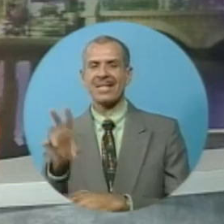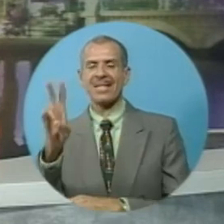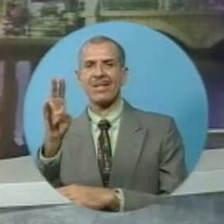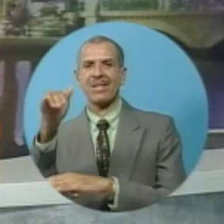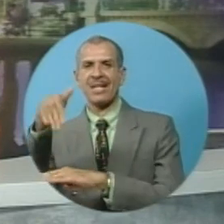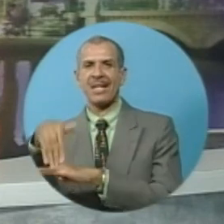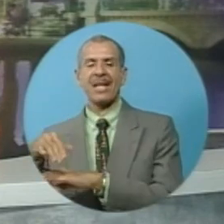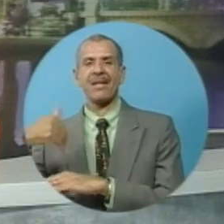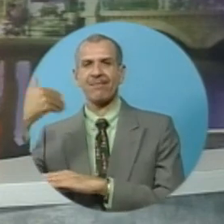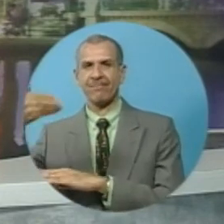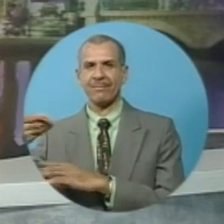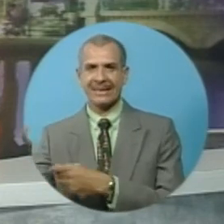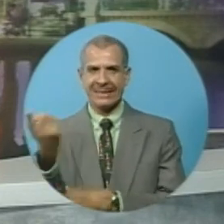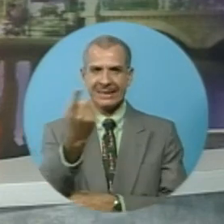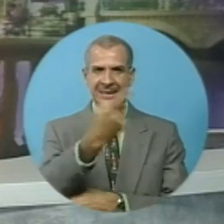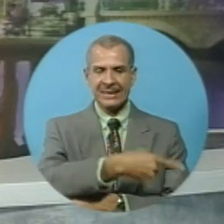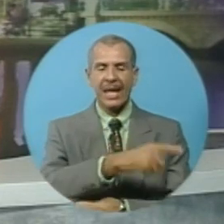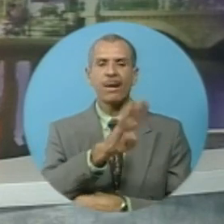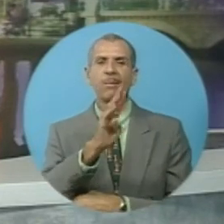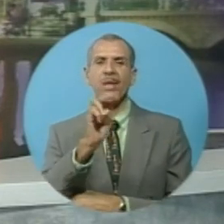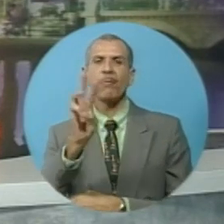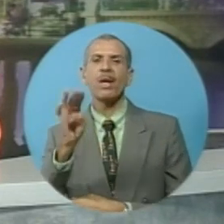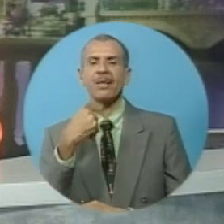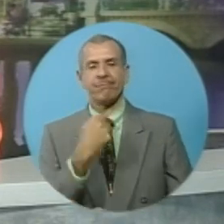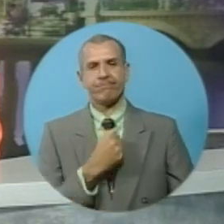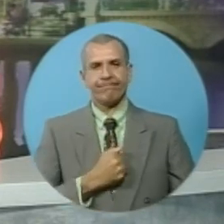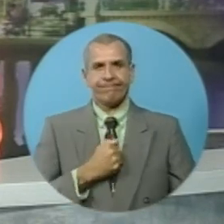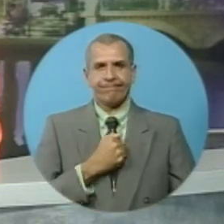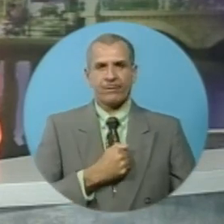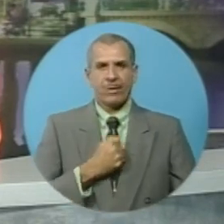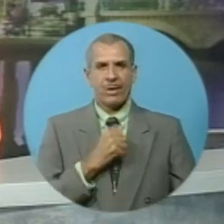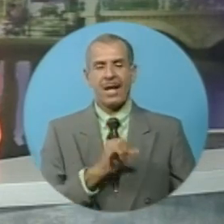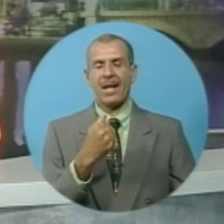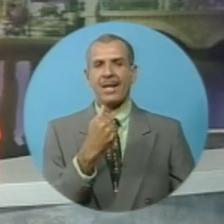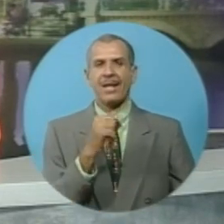night the following day. The BWA says it regrets any inconvenience caused.